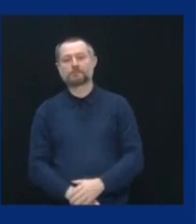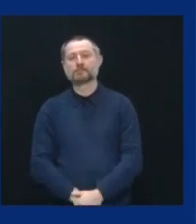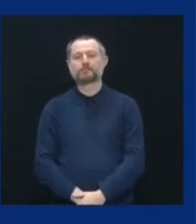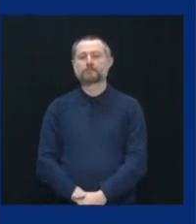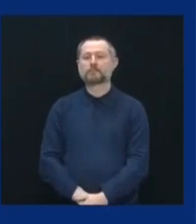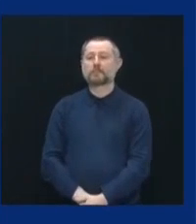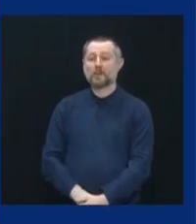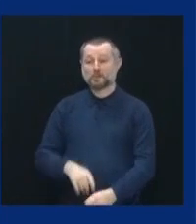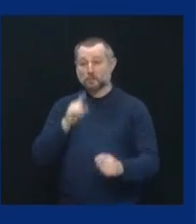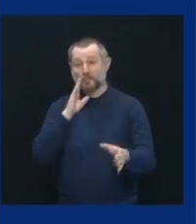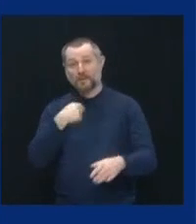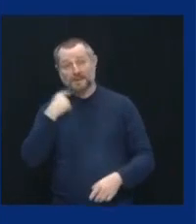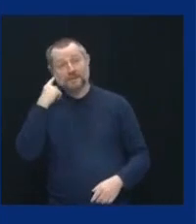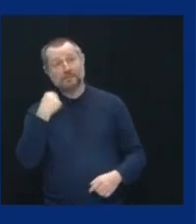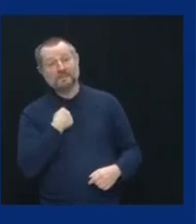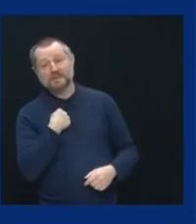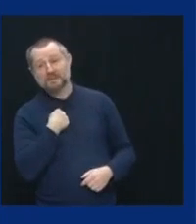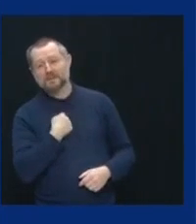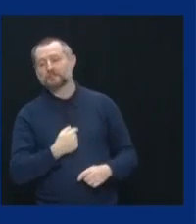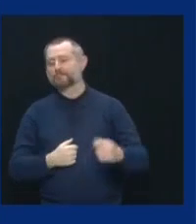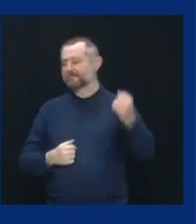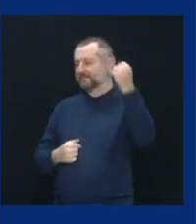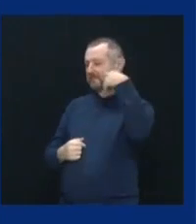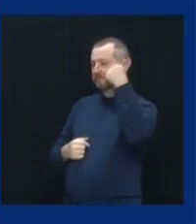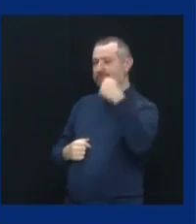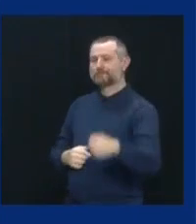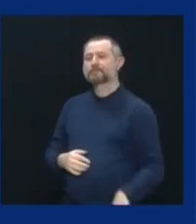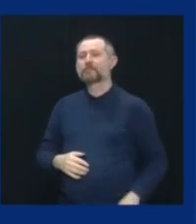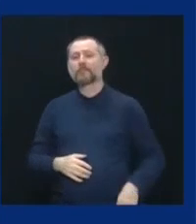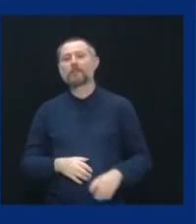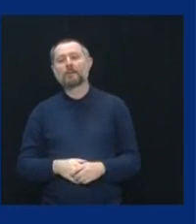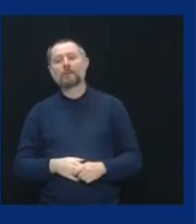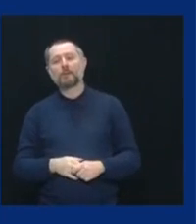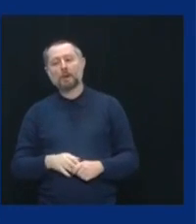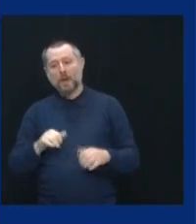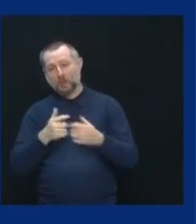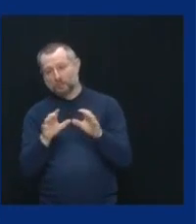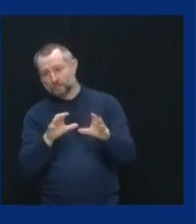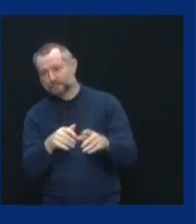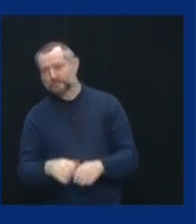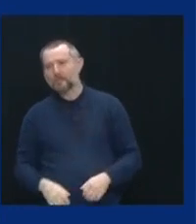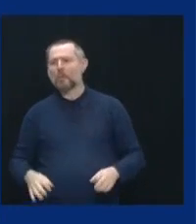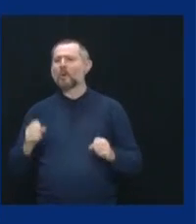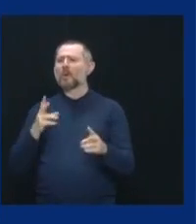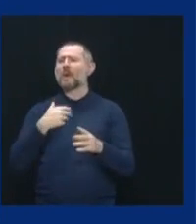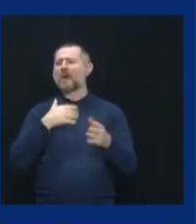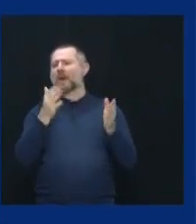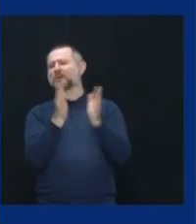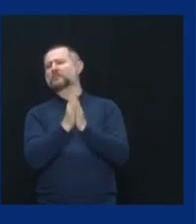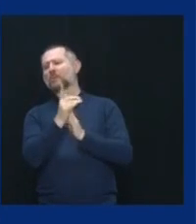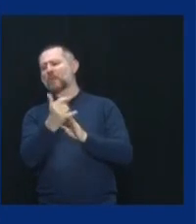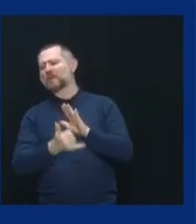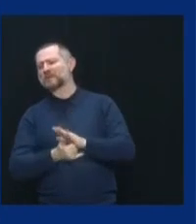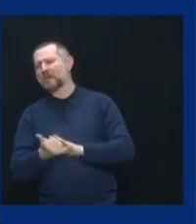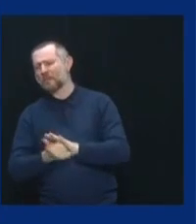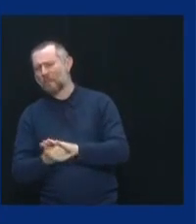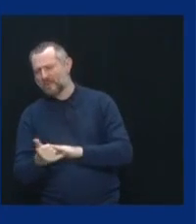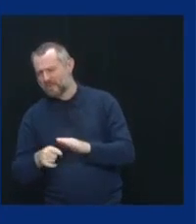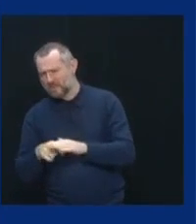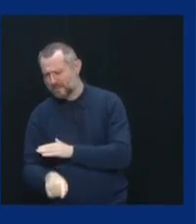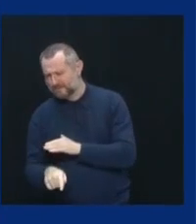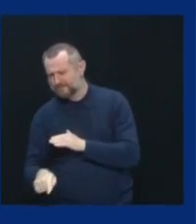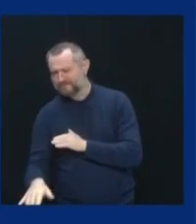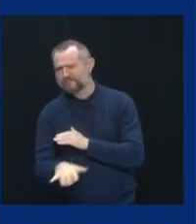Yeah, hello, can you hear me? Yes, Clayton. How's it going? I wanted to ask about the subway. You